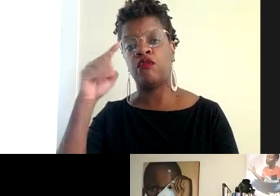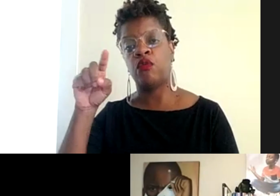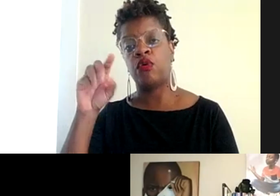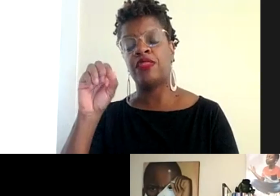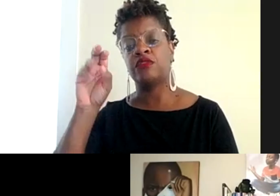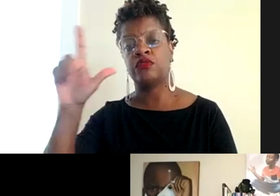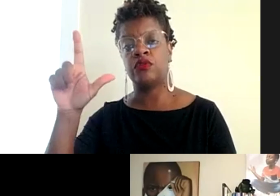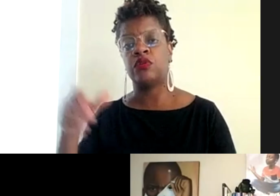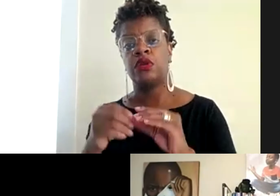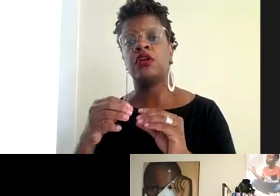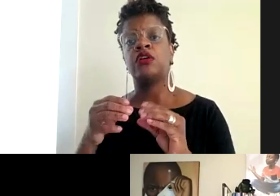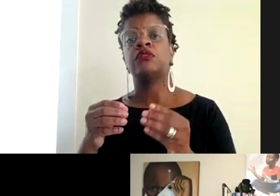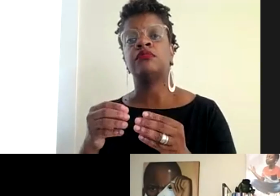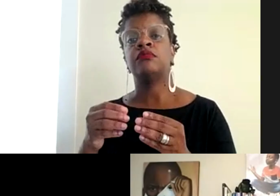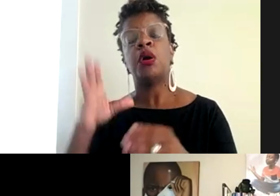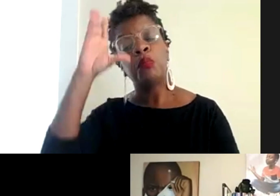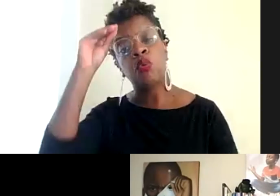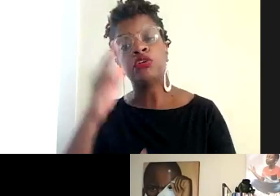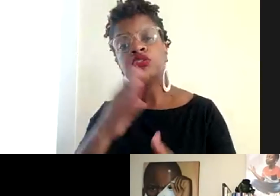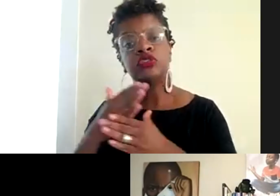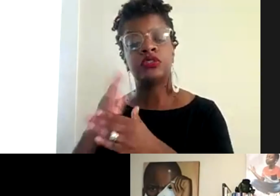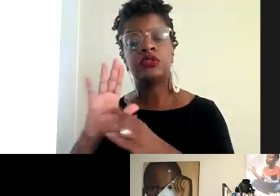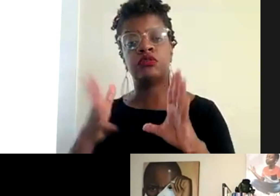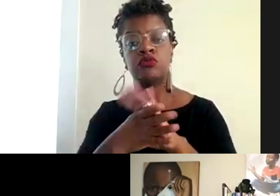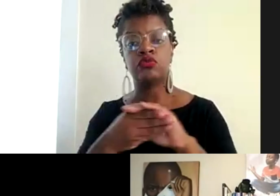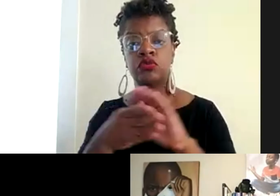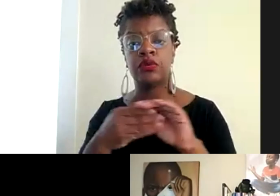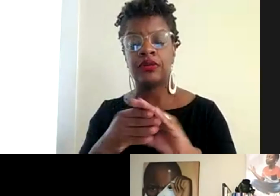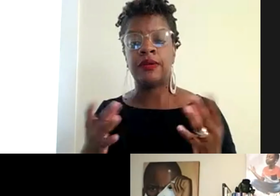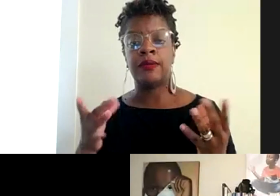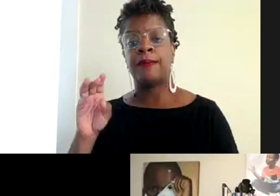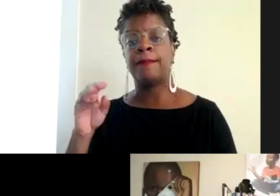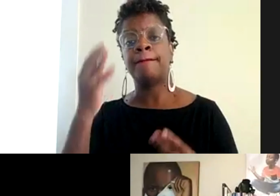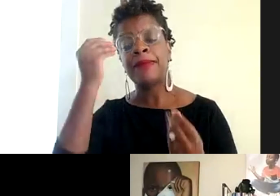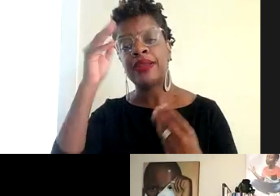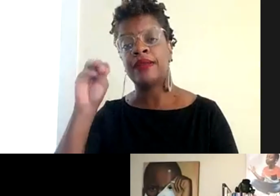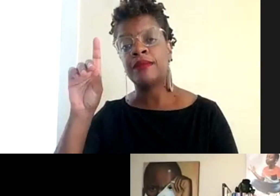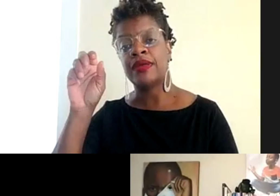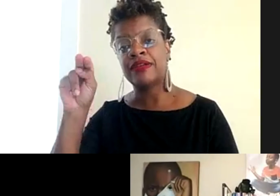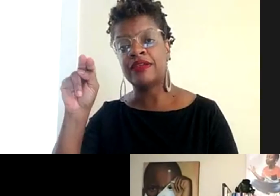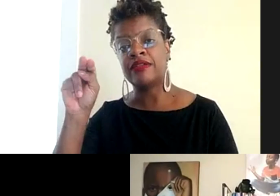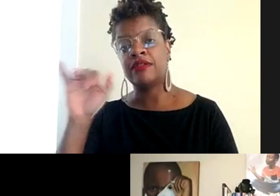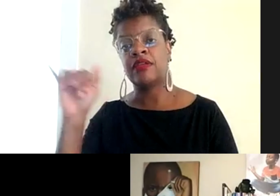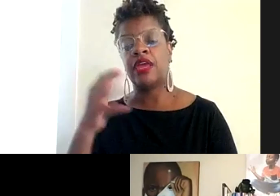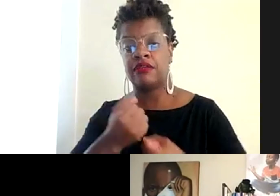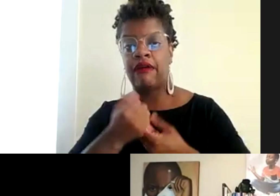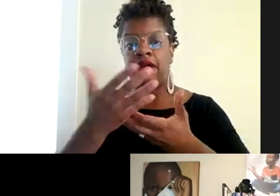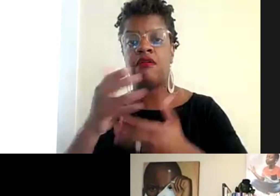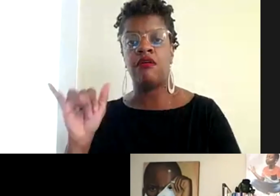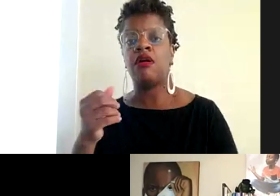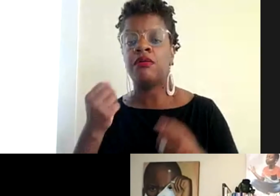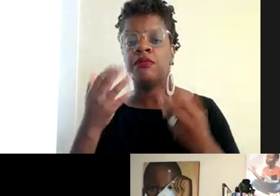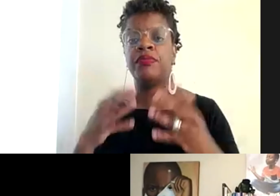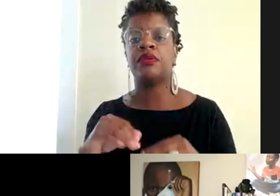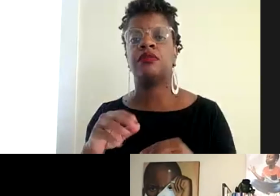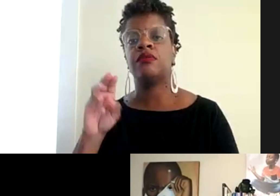Stories, Meditations, Affirmations, and Inspirations, Contemporary Perspectives on Multicultural